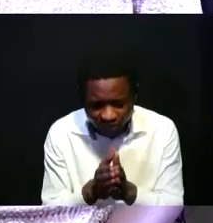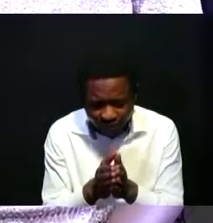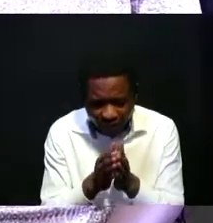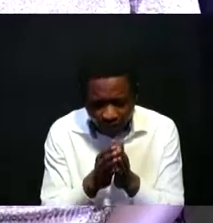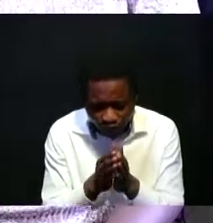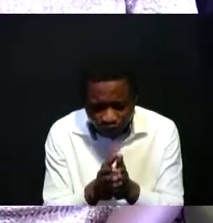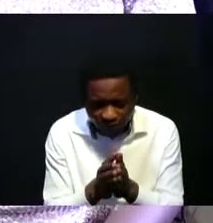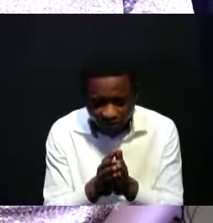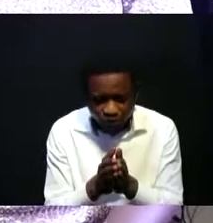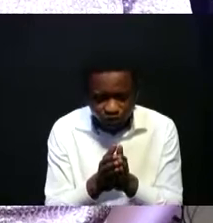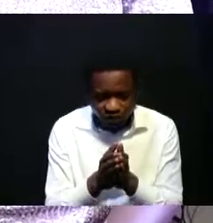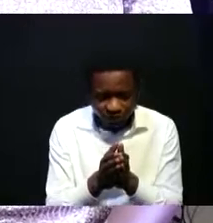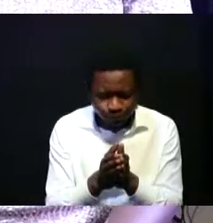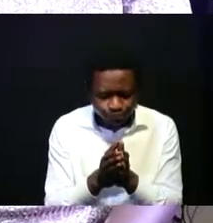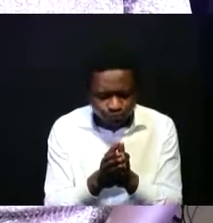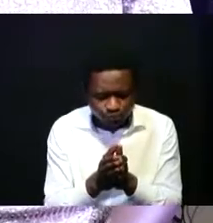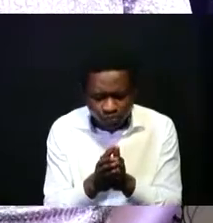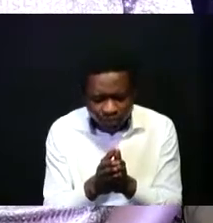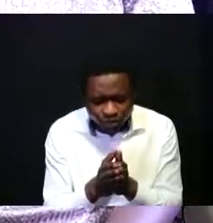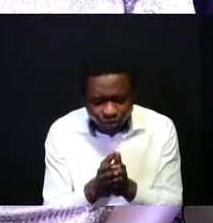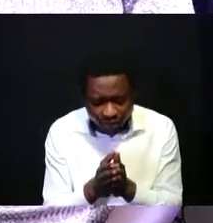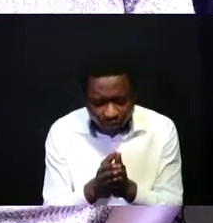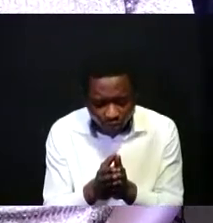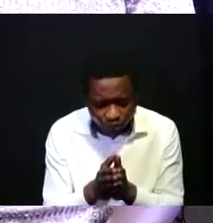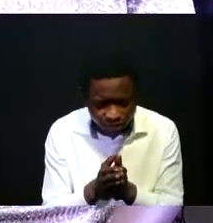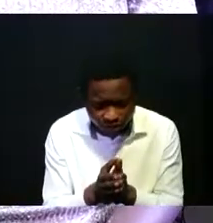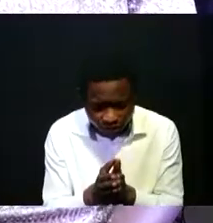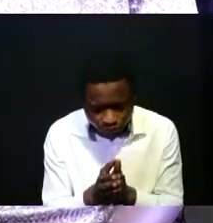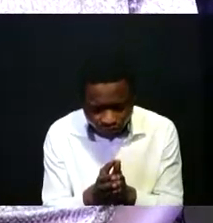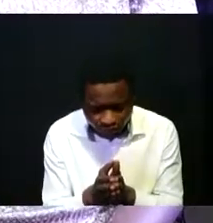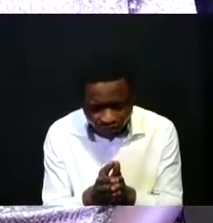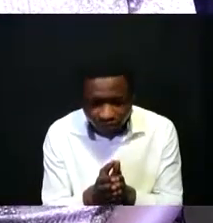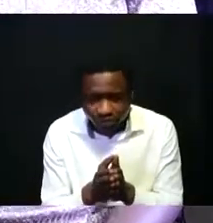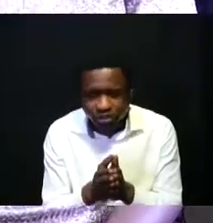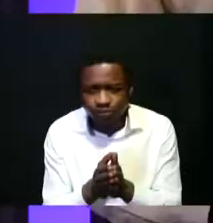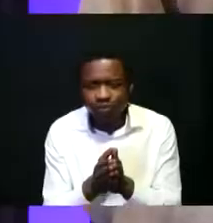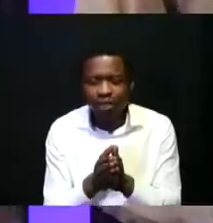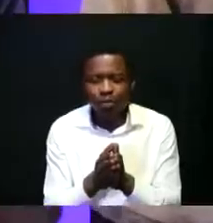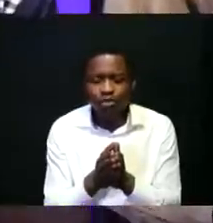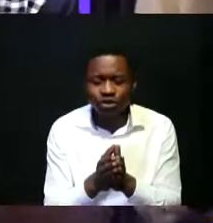Ebeka ne sabe asura. Meka mapoto kabayanda.